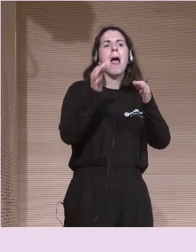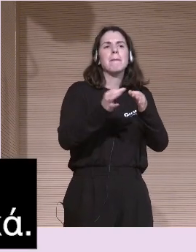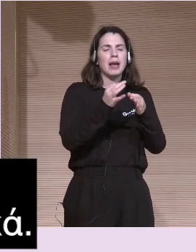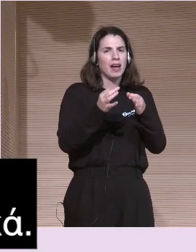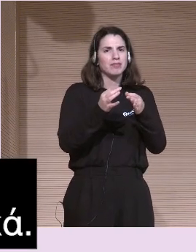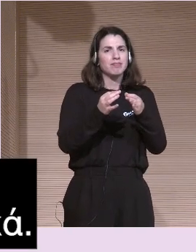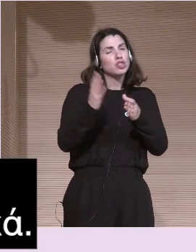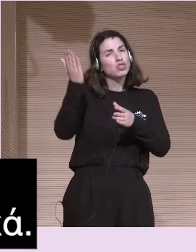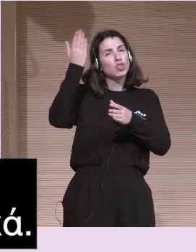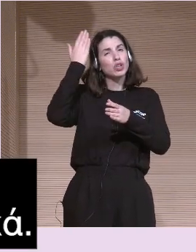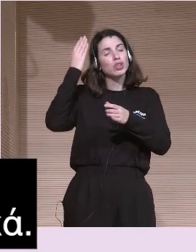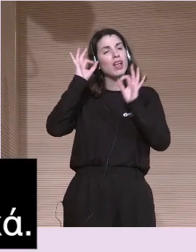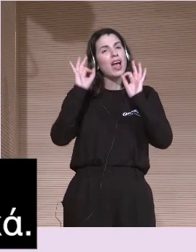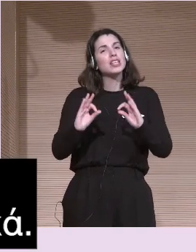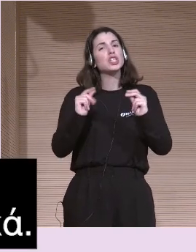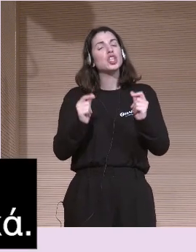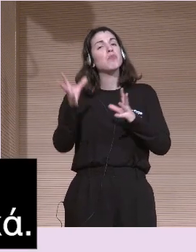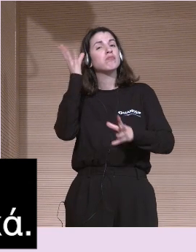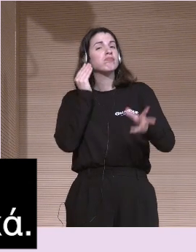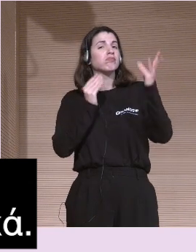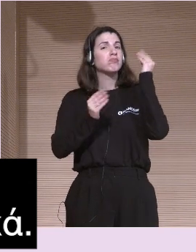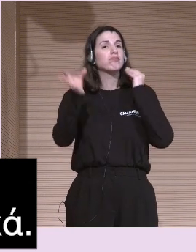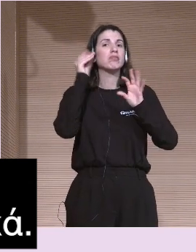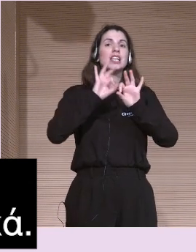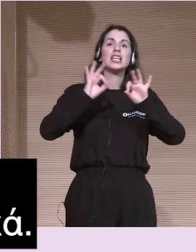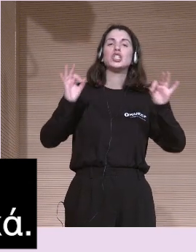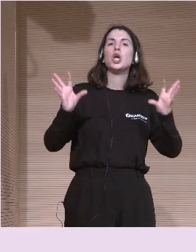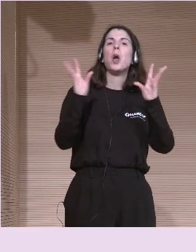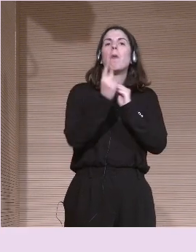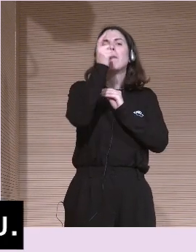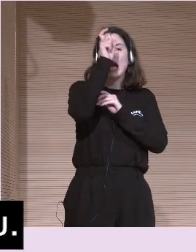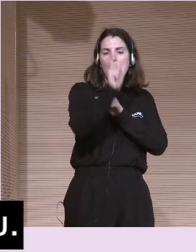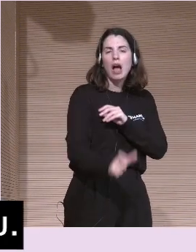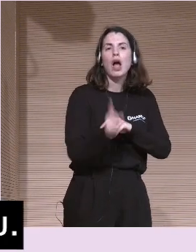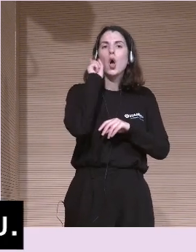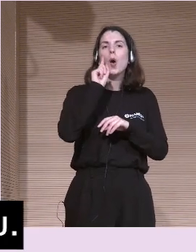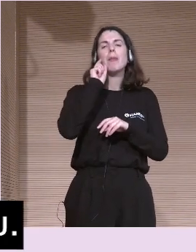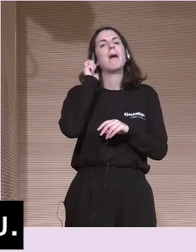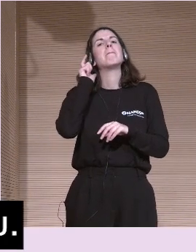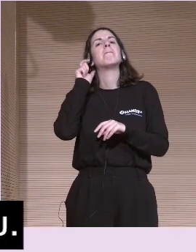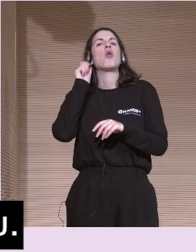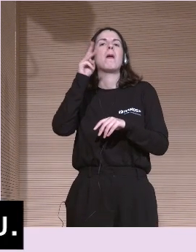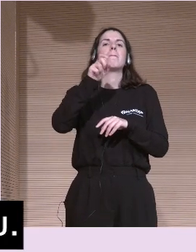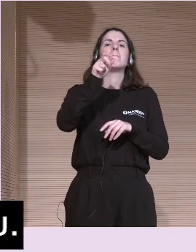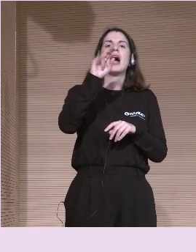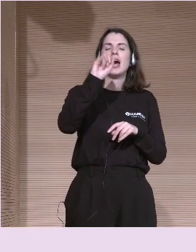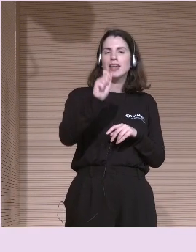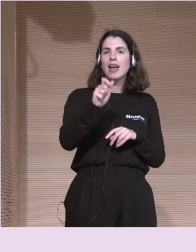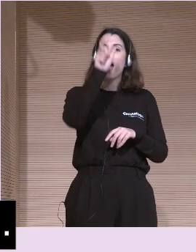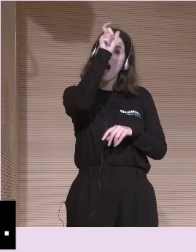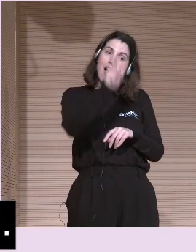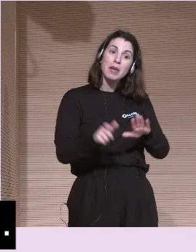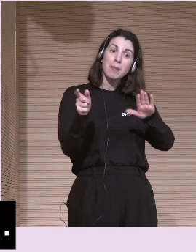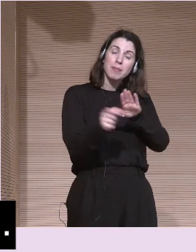Mary, who was transported for 7 years for stealing a pair of socks. I mean, literally. But, you know, I think this is an unusual museum audience.